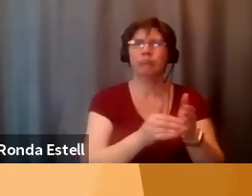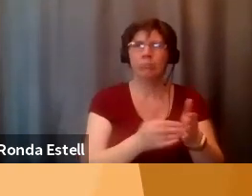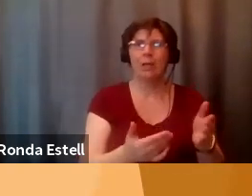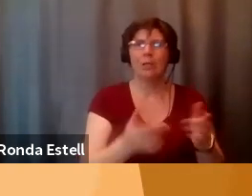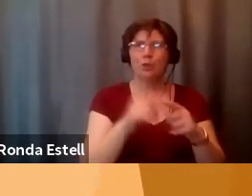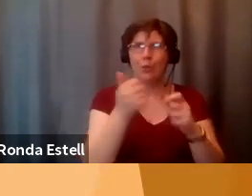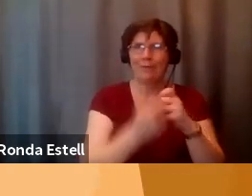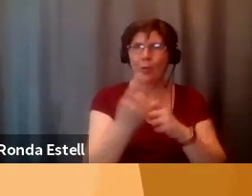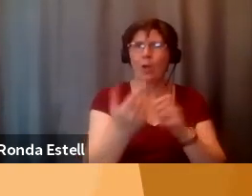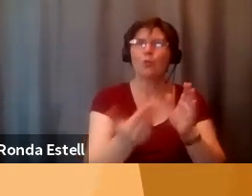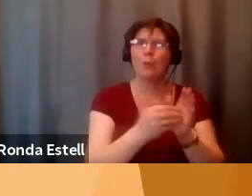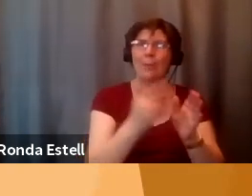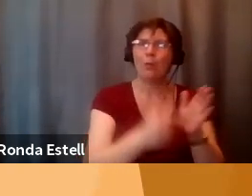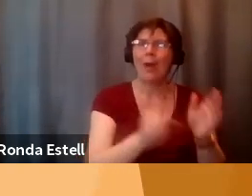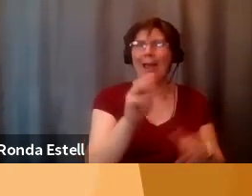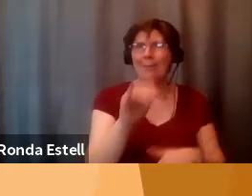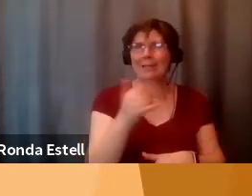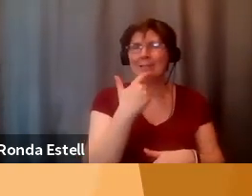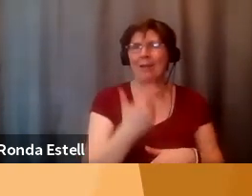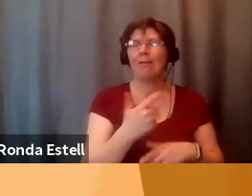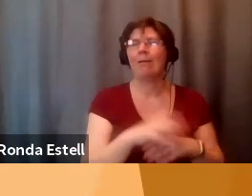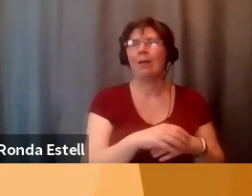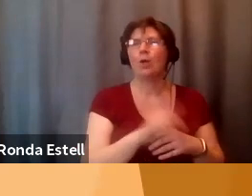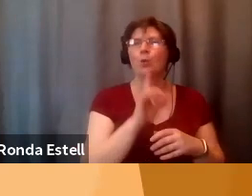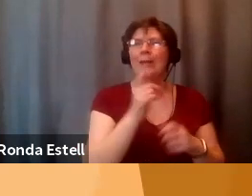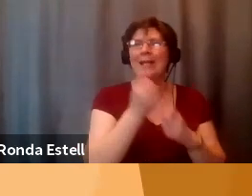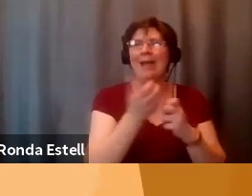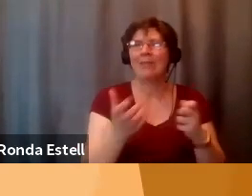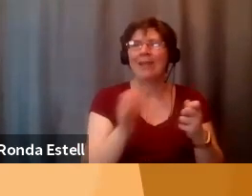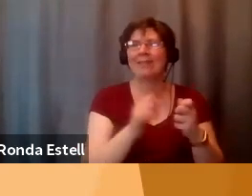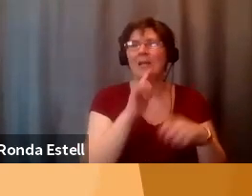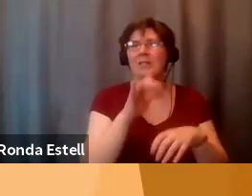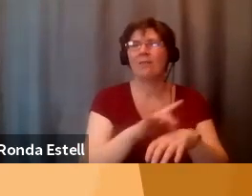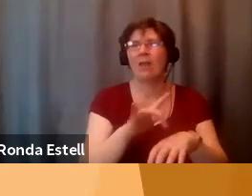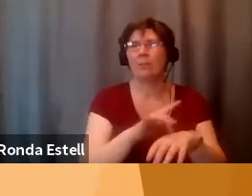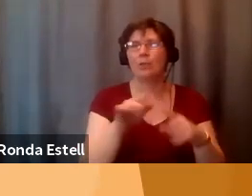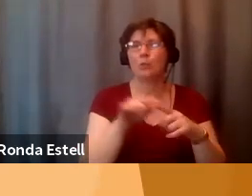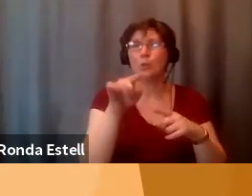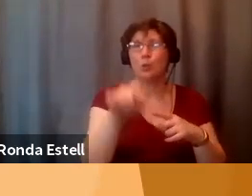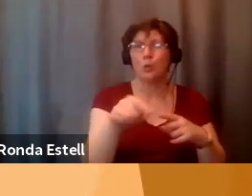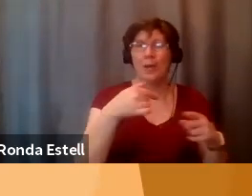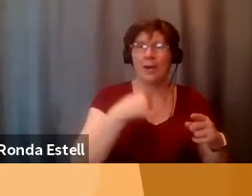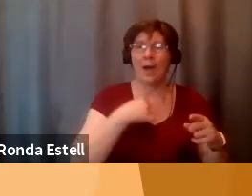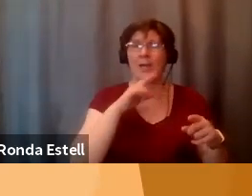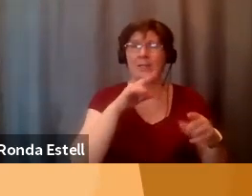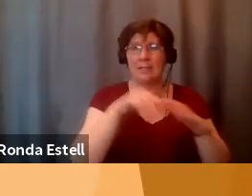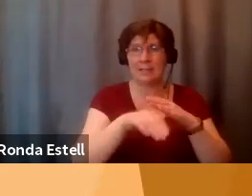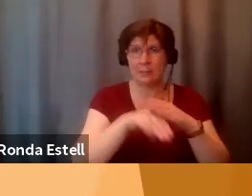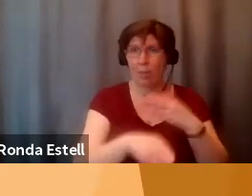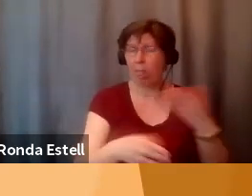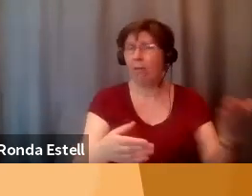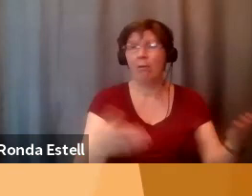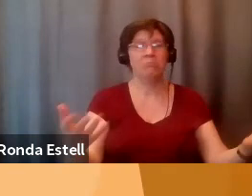like repeat basically what Amy has said, which is everything that is available to you and I is accessible. Whether it